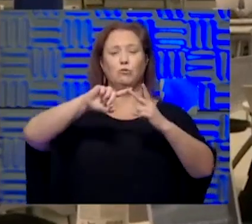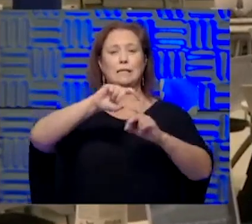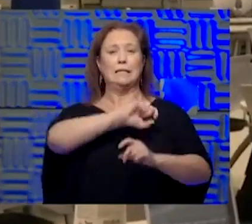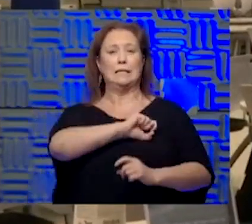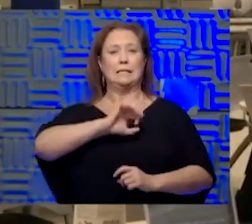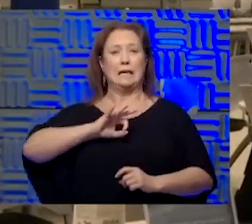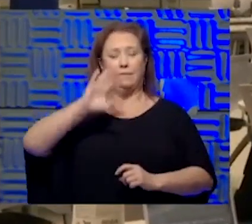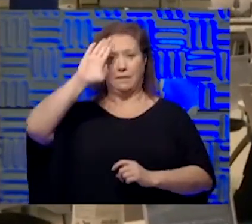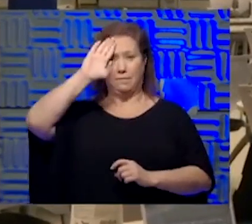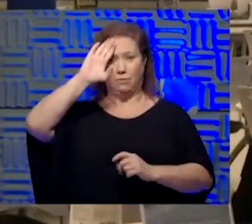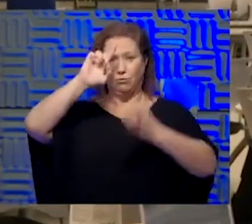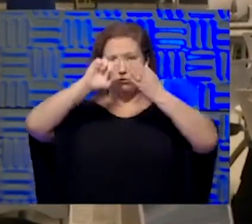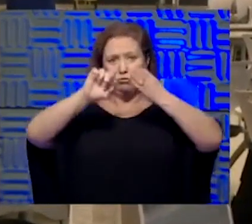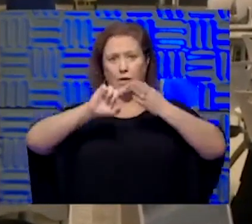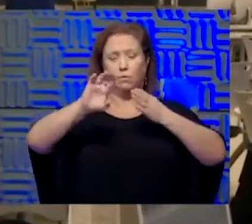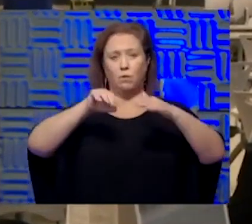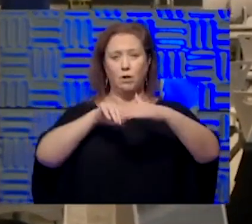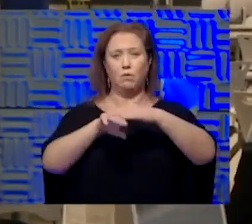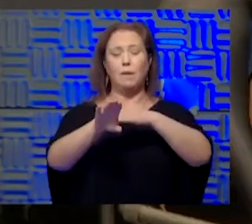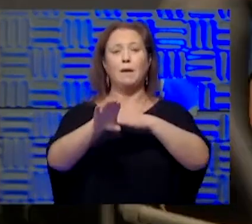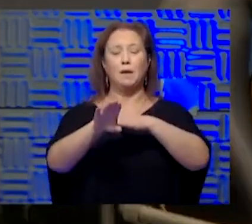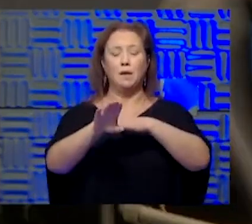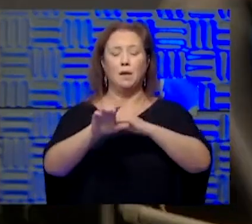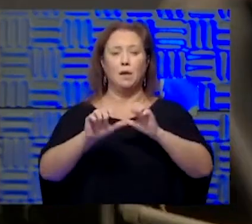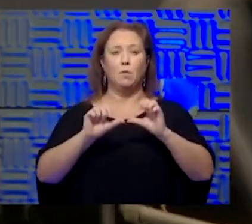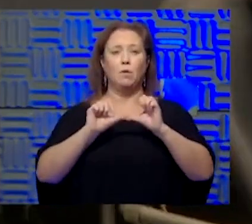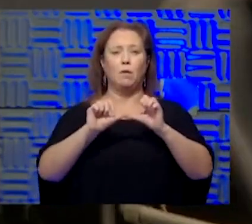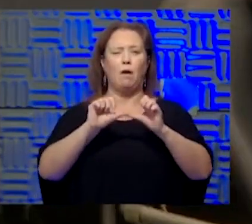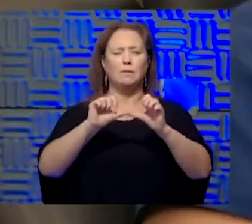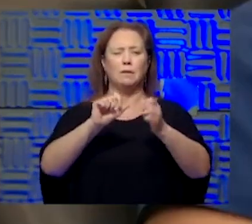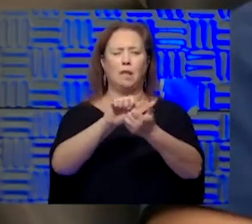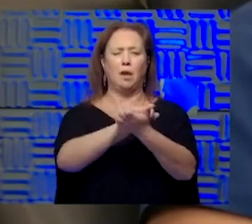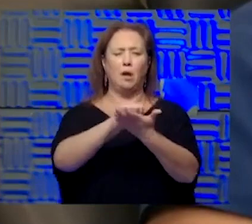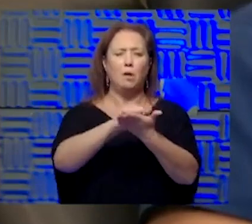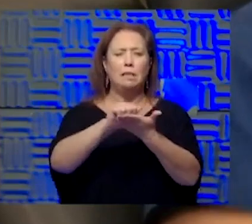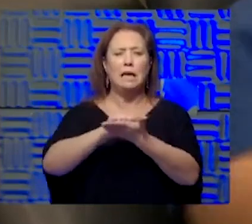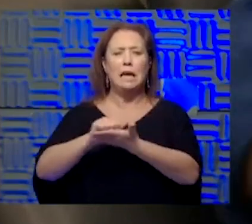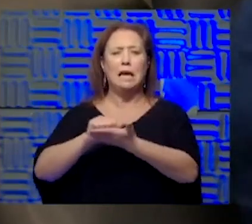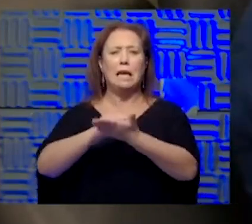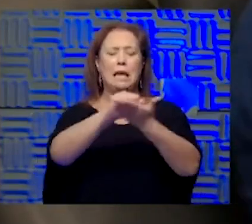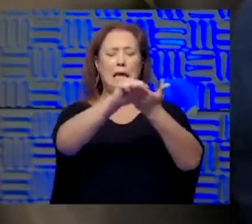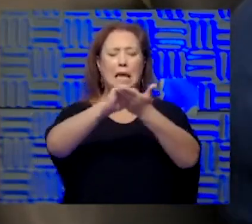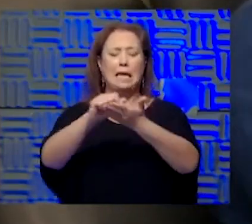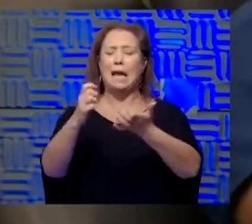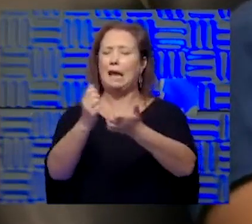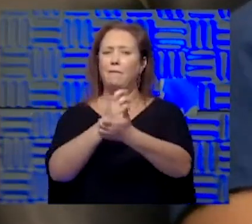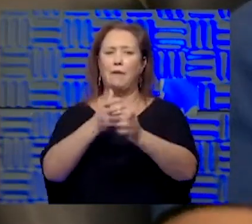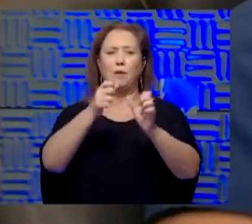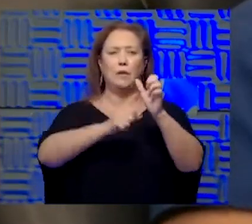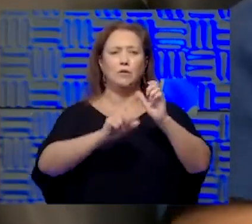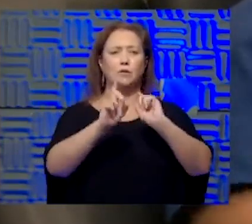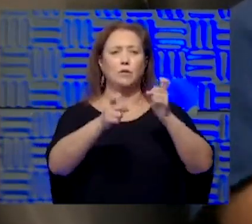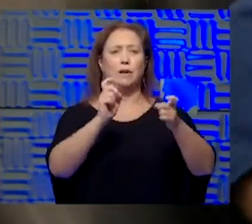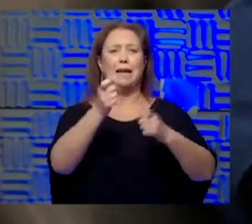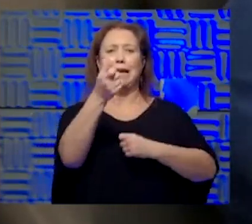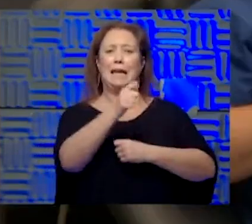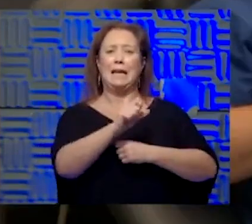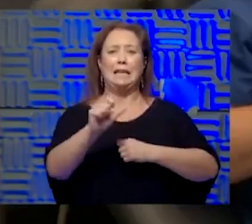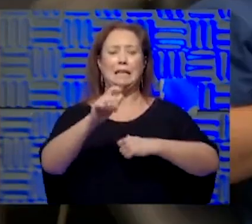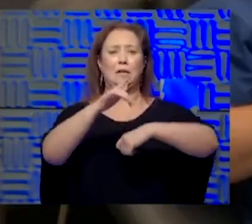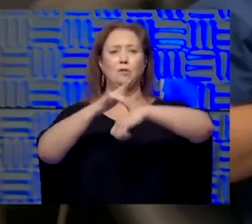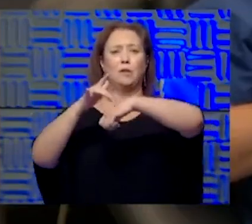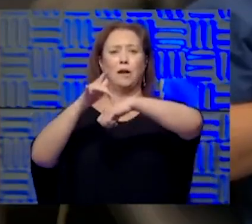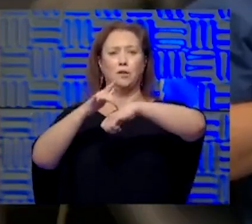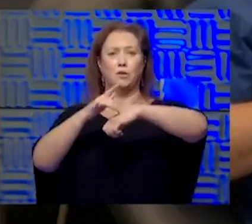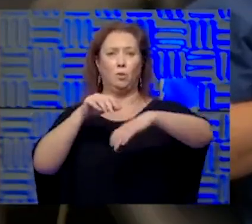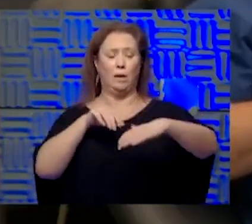checked at the door. We are constantly disinfecting in between each donor. Anything that a donor touches, we're coming right behind them